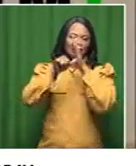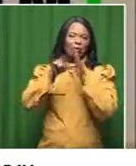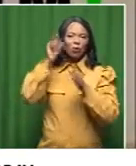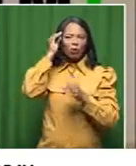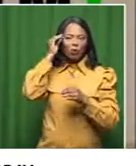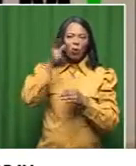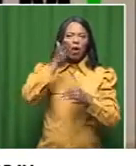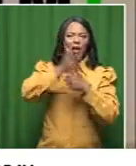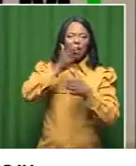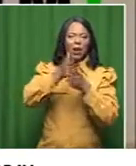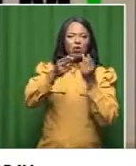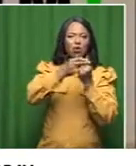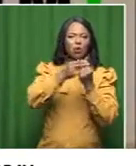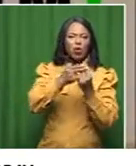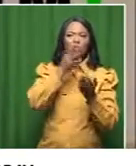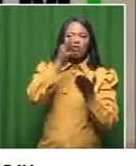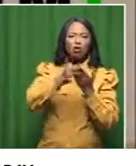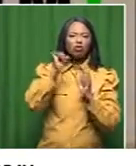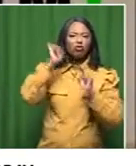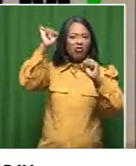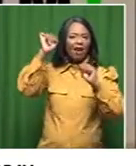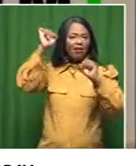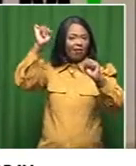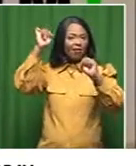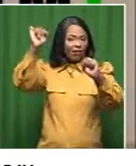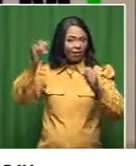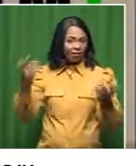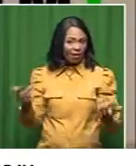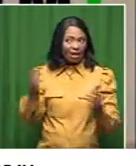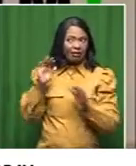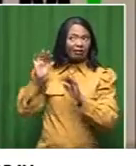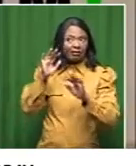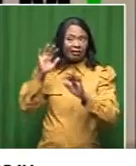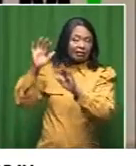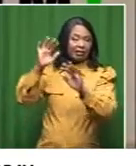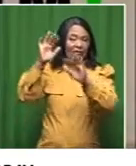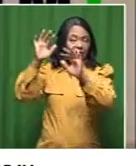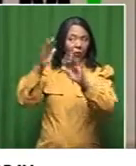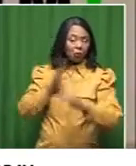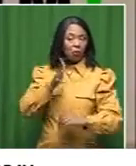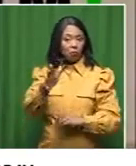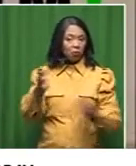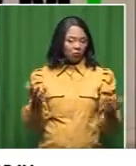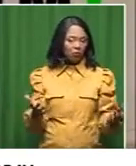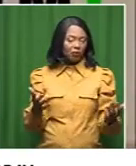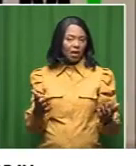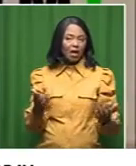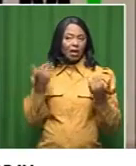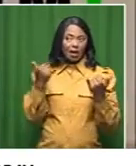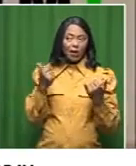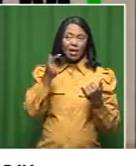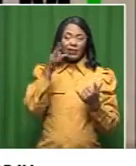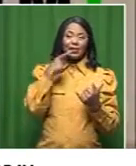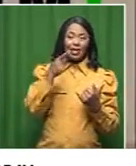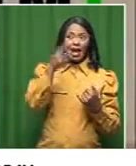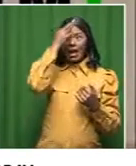are actually proposing to strike. And the unfortunate part there is often when we are talking about the public sector wage